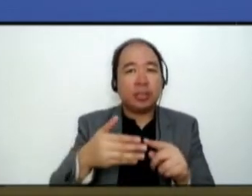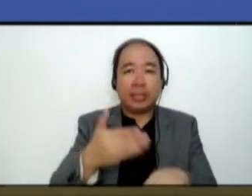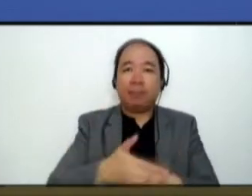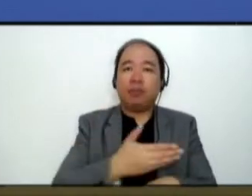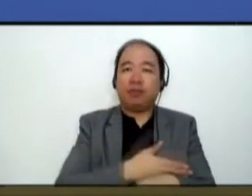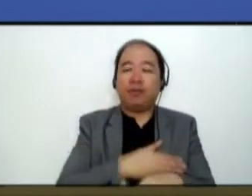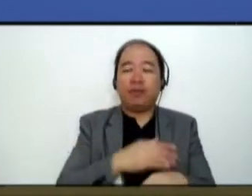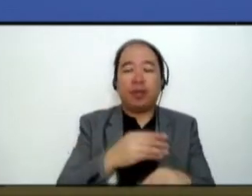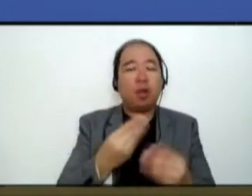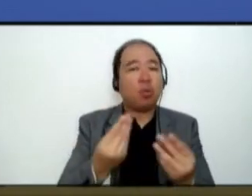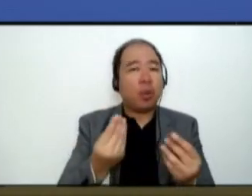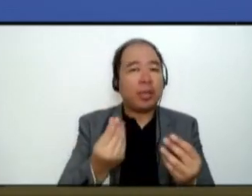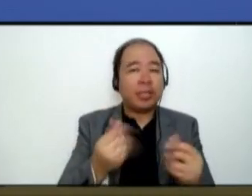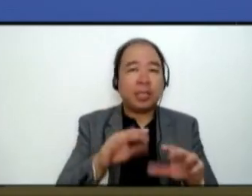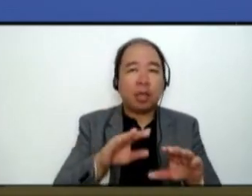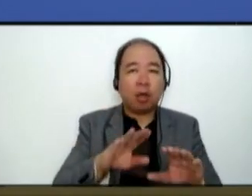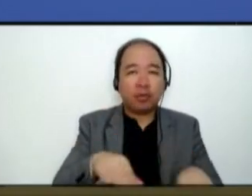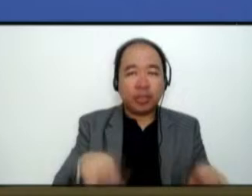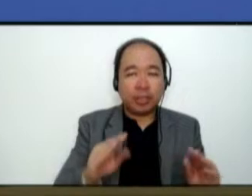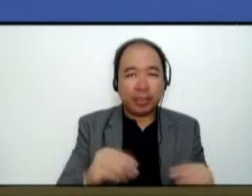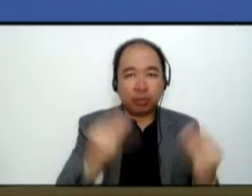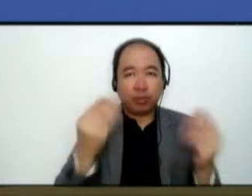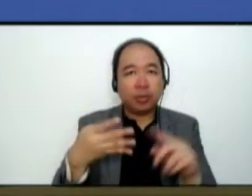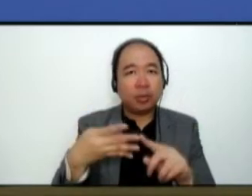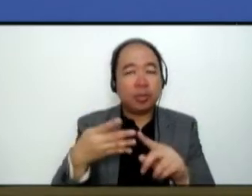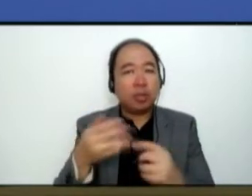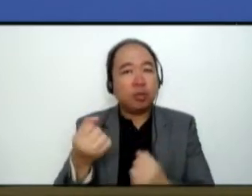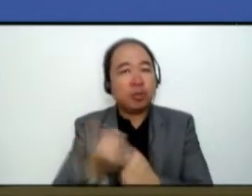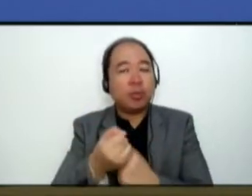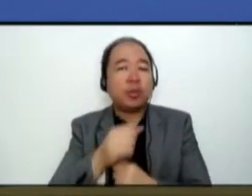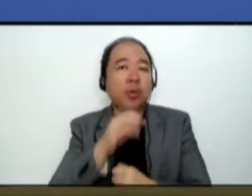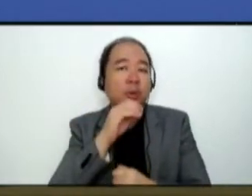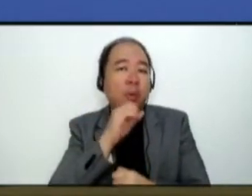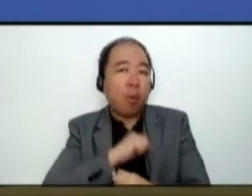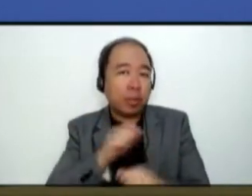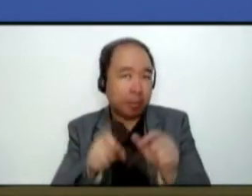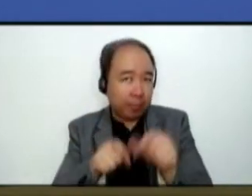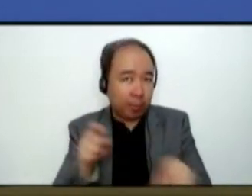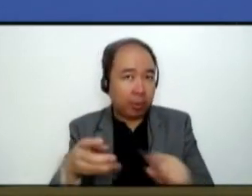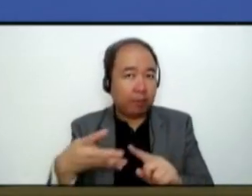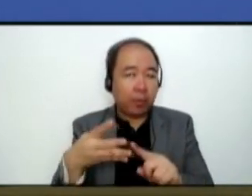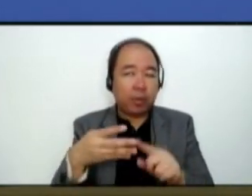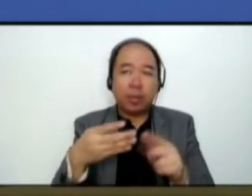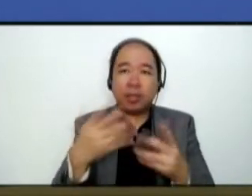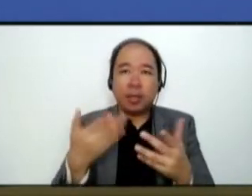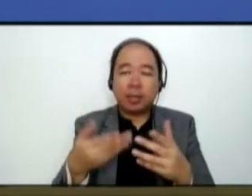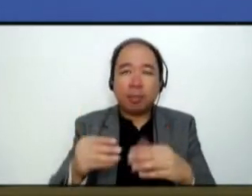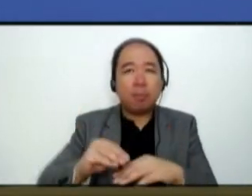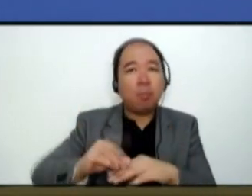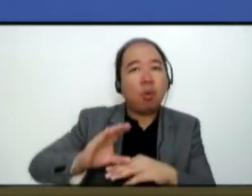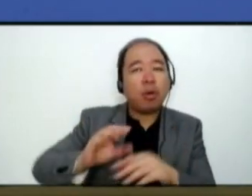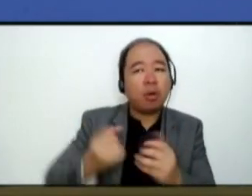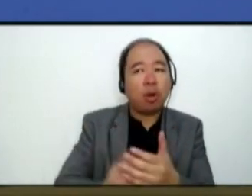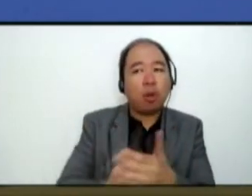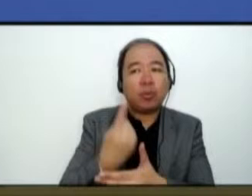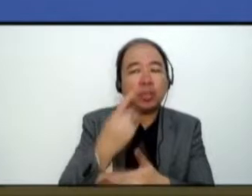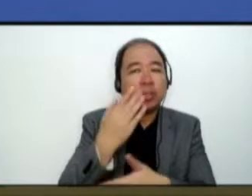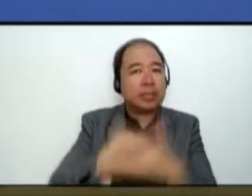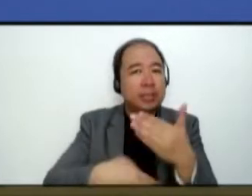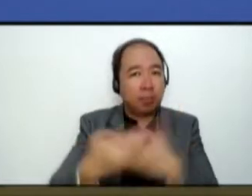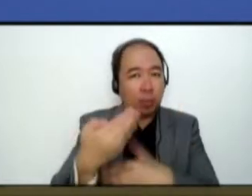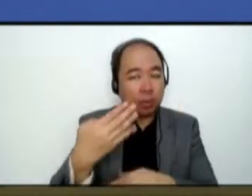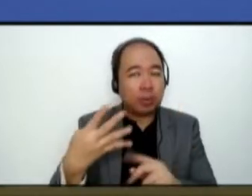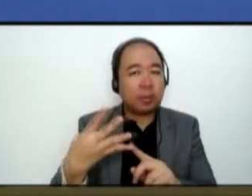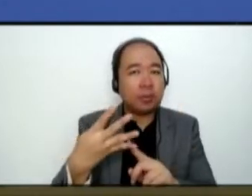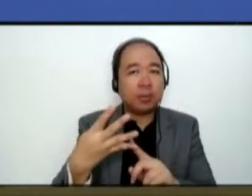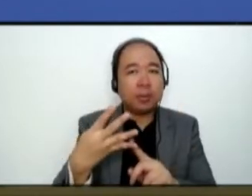and youth. Third, supporting older persons. Fourth, expanding opportunities for persons with disabilities. And fifth, building